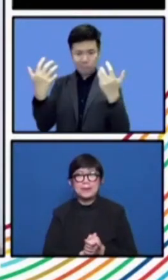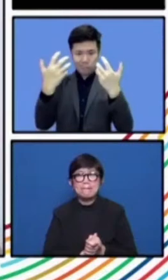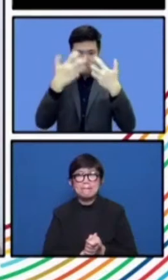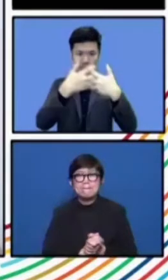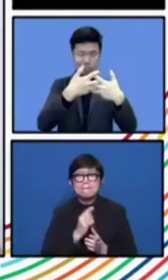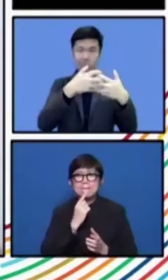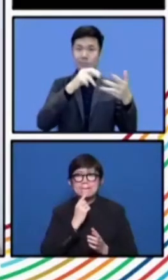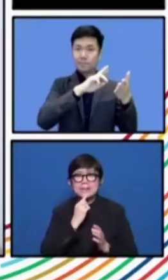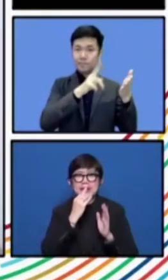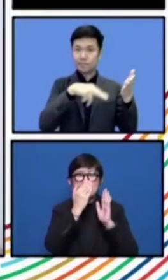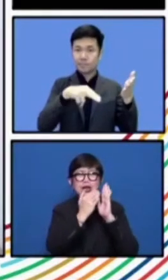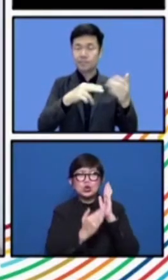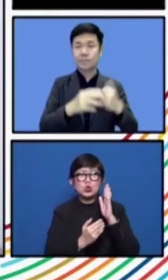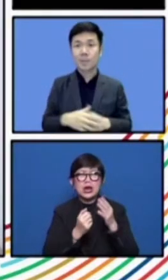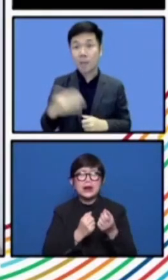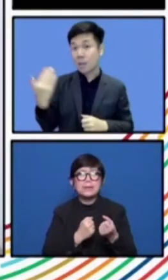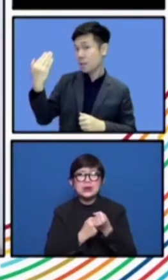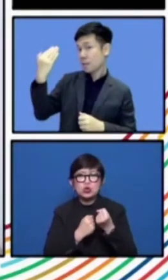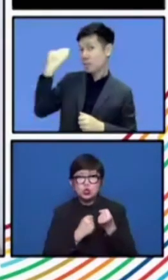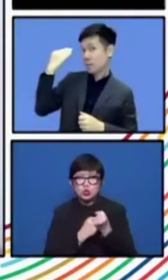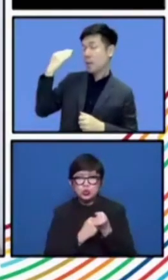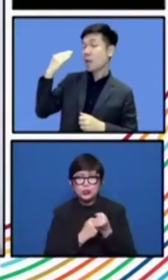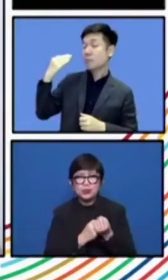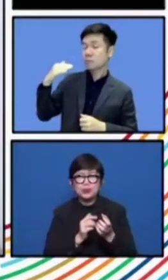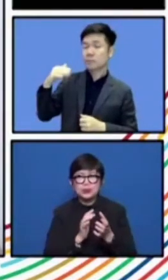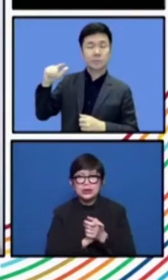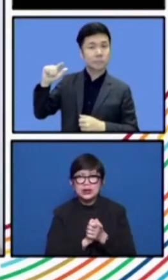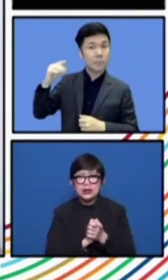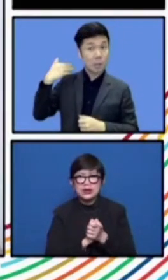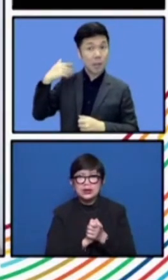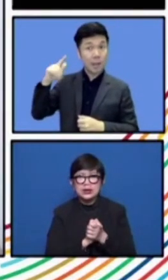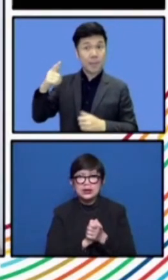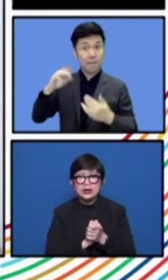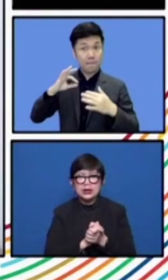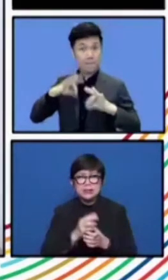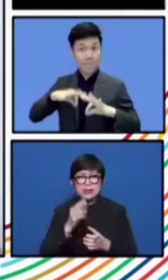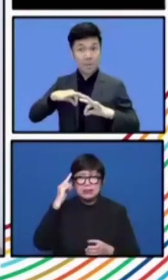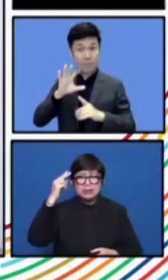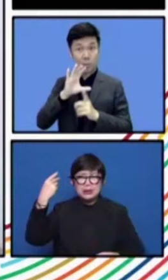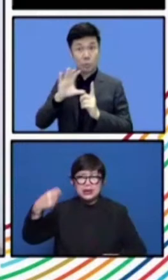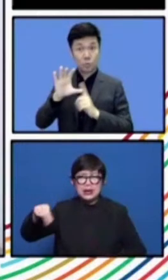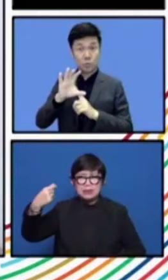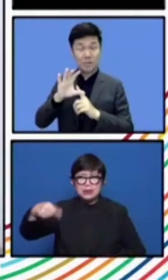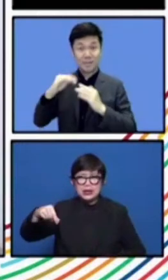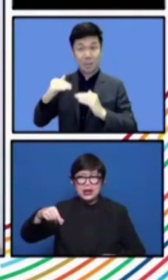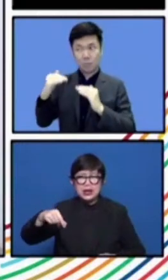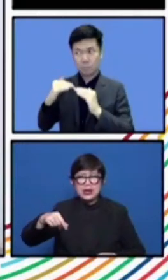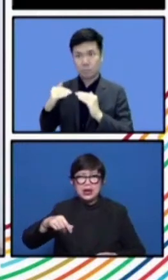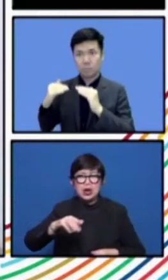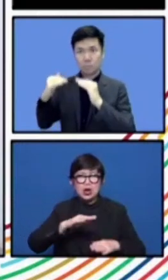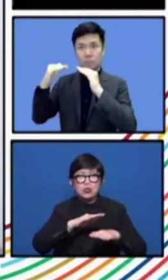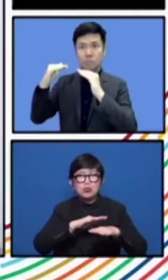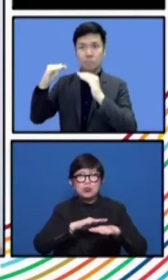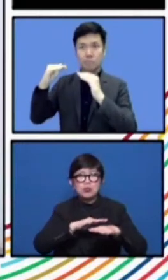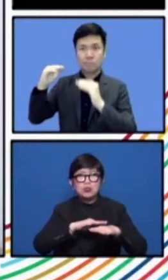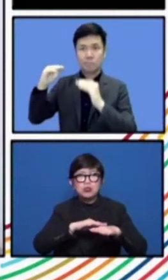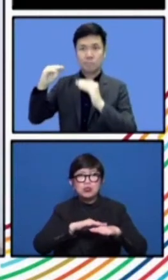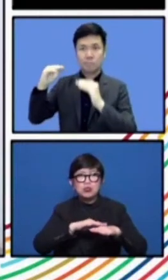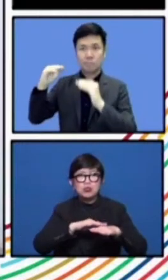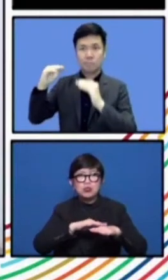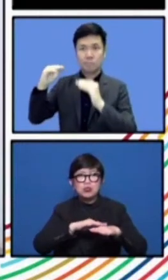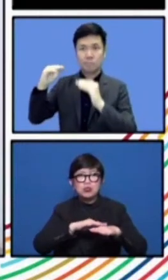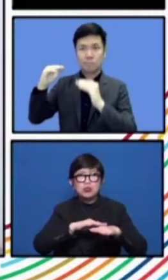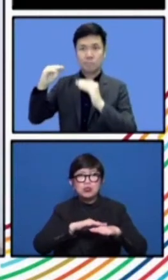of the then minister of culture and Internal Affairs who is now the president of our young Republic his